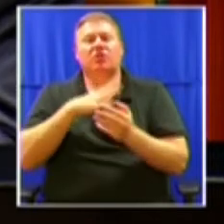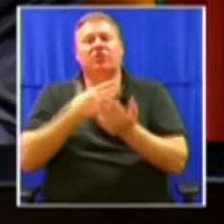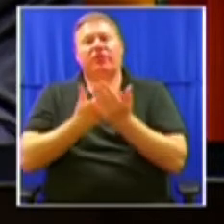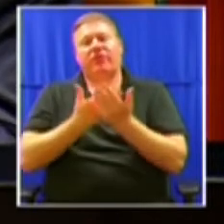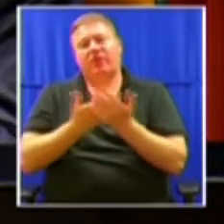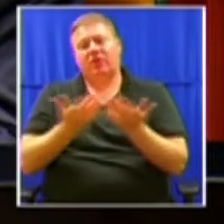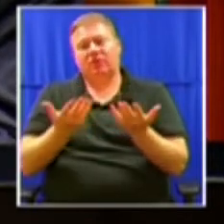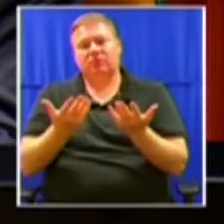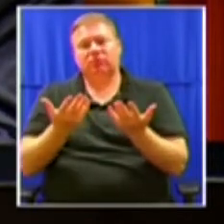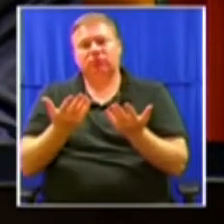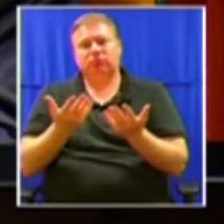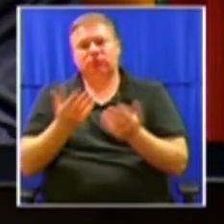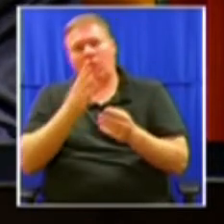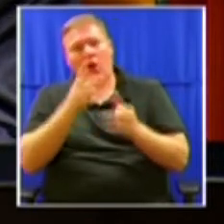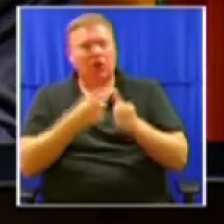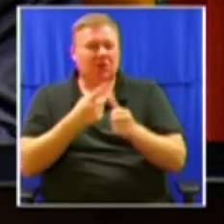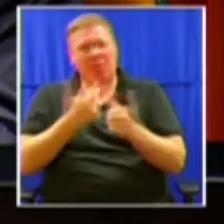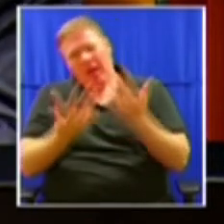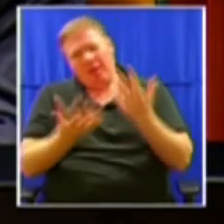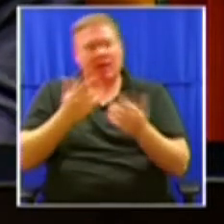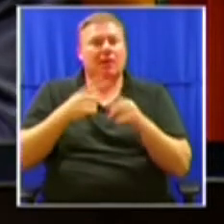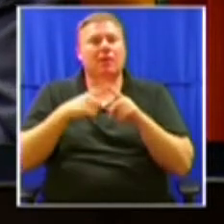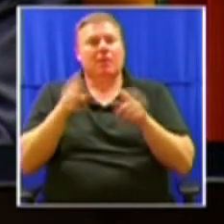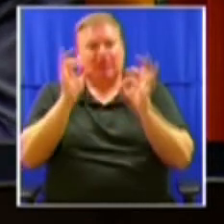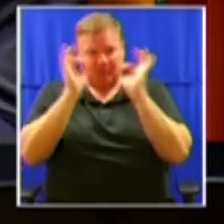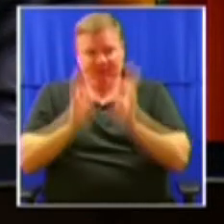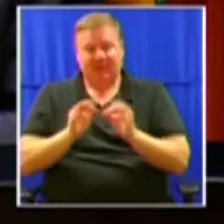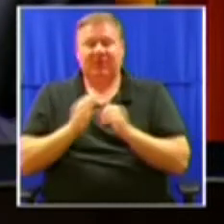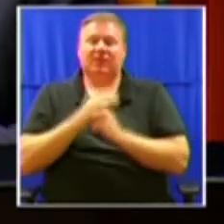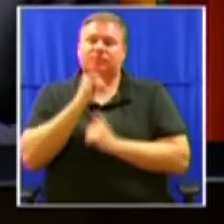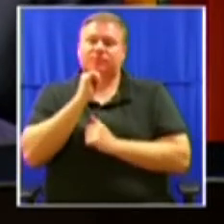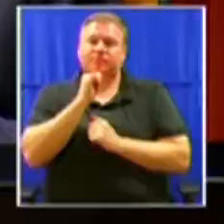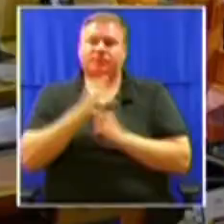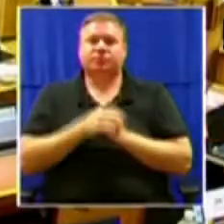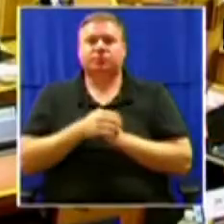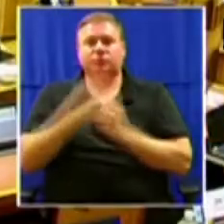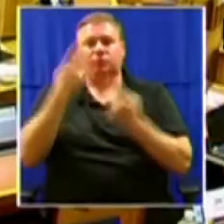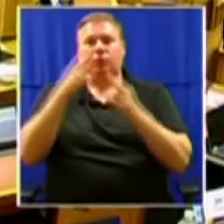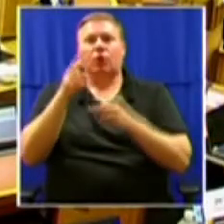he won't be able to answer. The Honourable Mafanya.